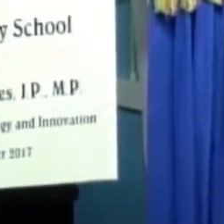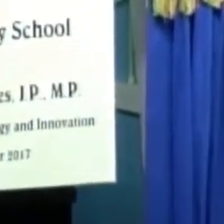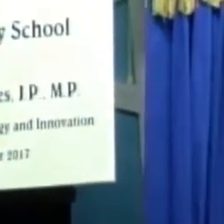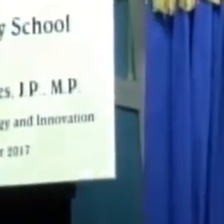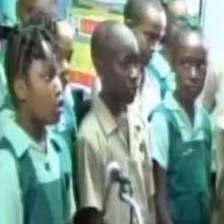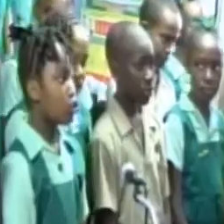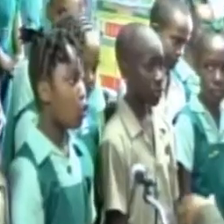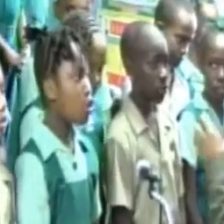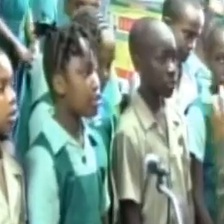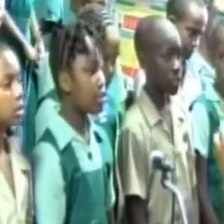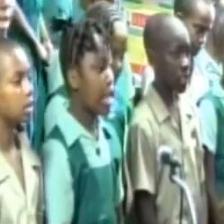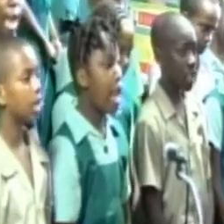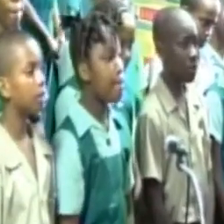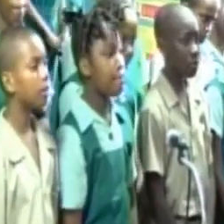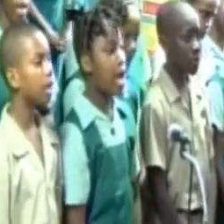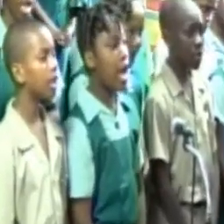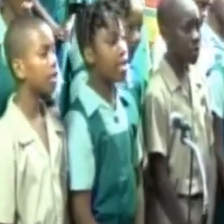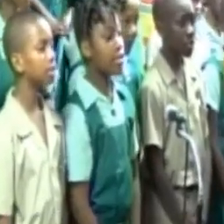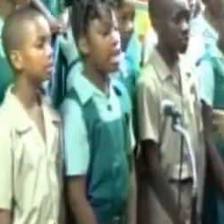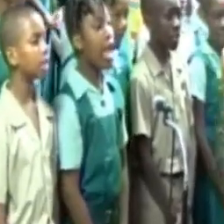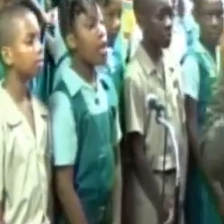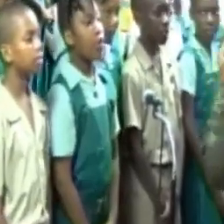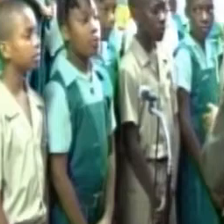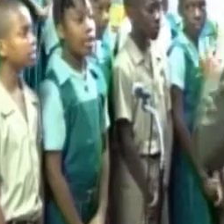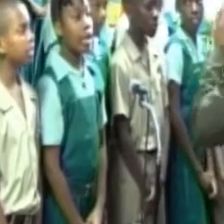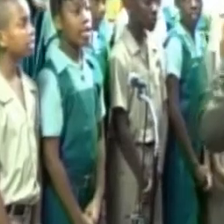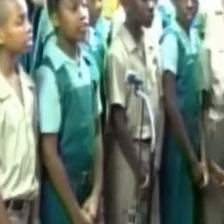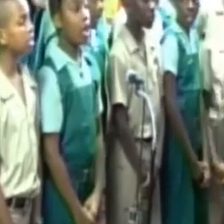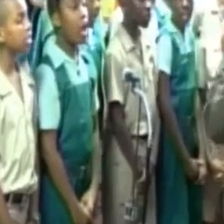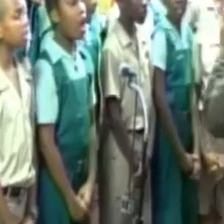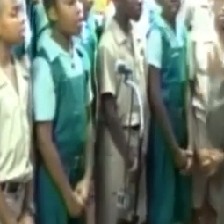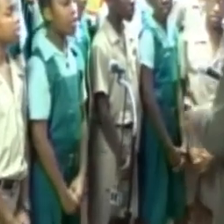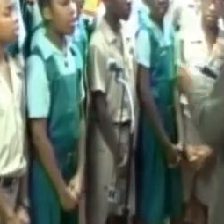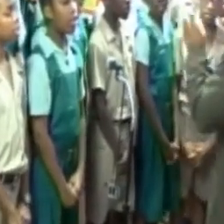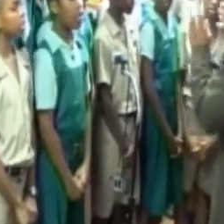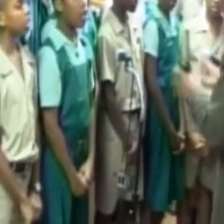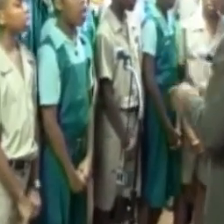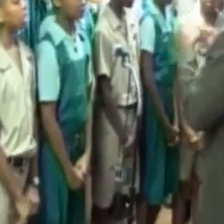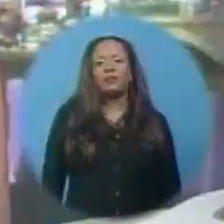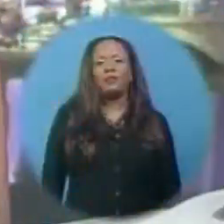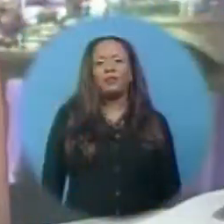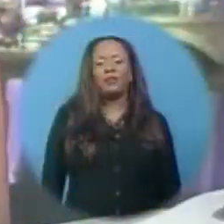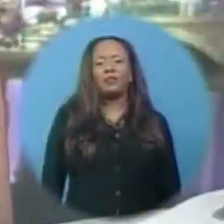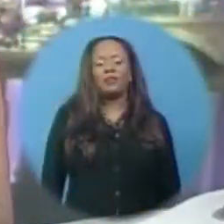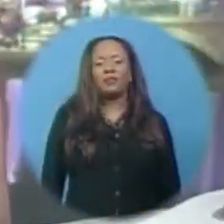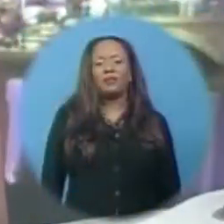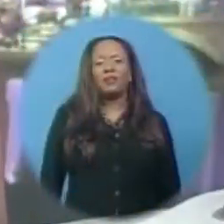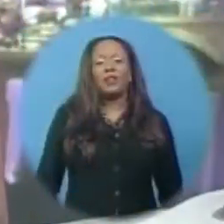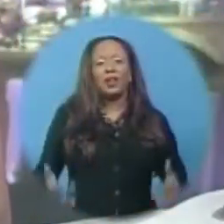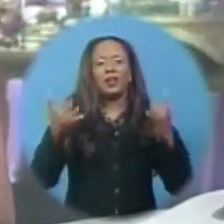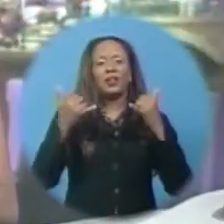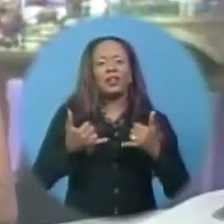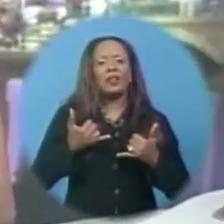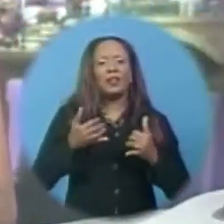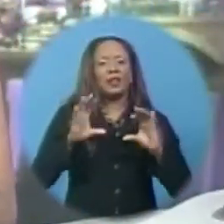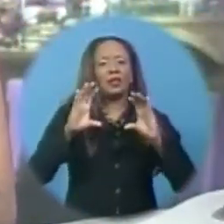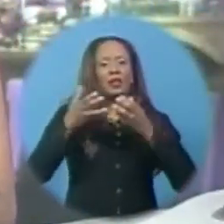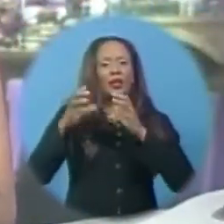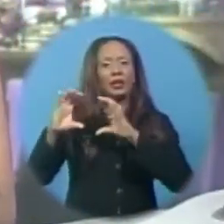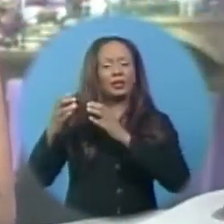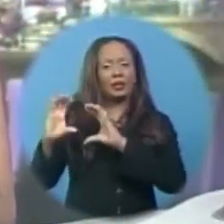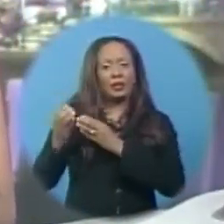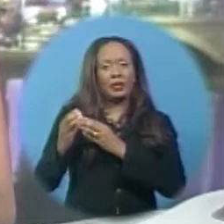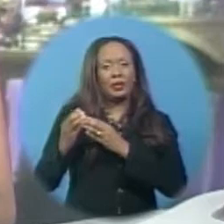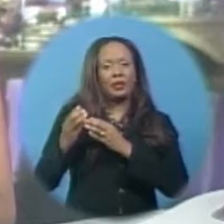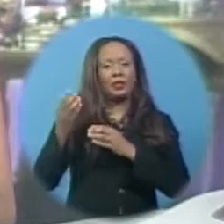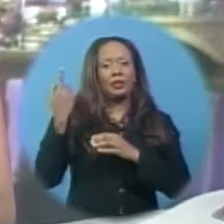renditions, including the new school song. Sharika Griffith, CBC News. Thanks, Sharika. Well, classes at the